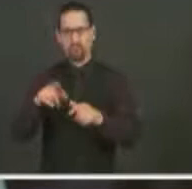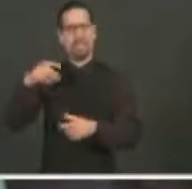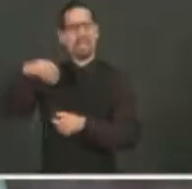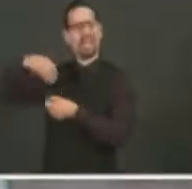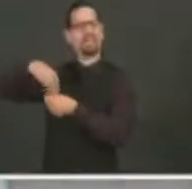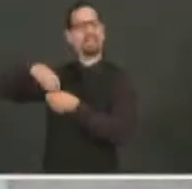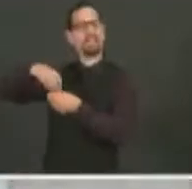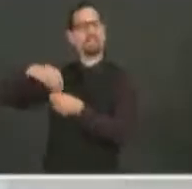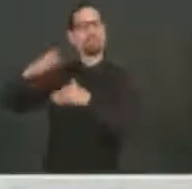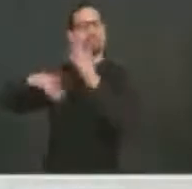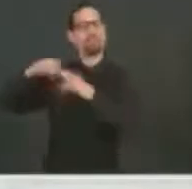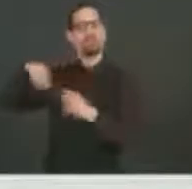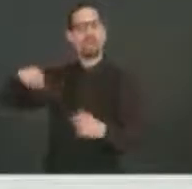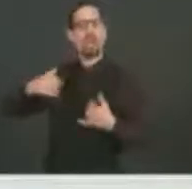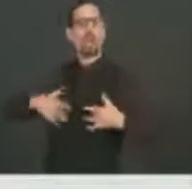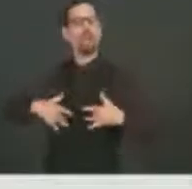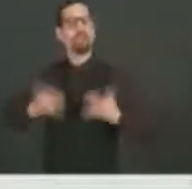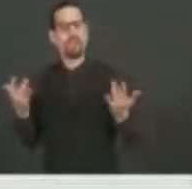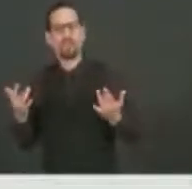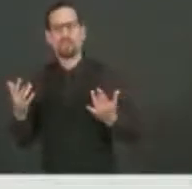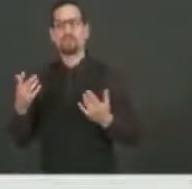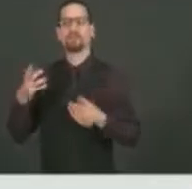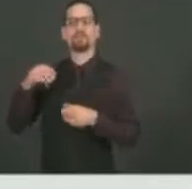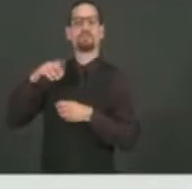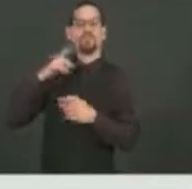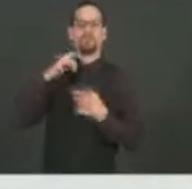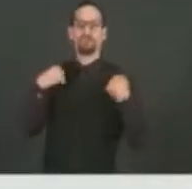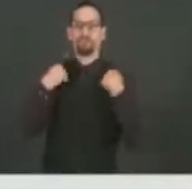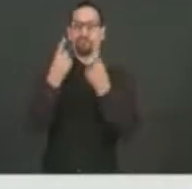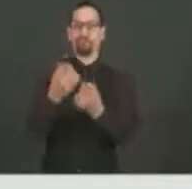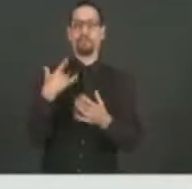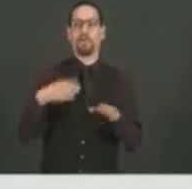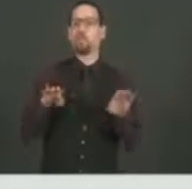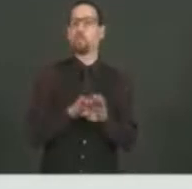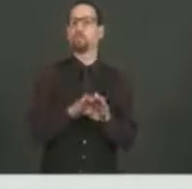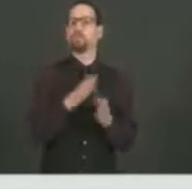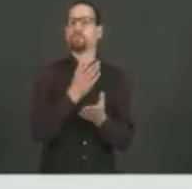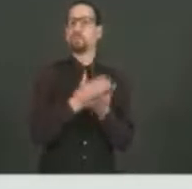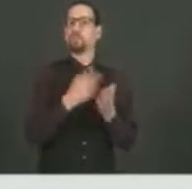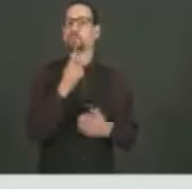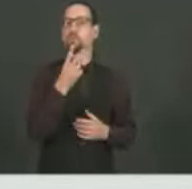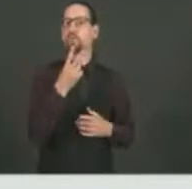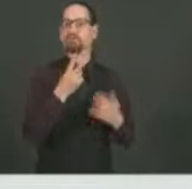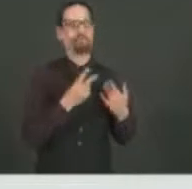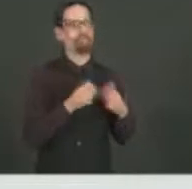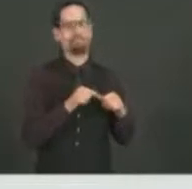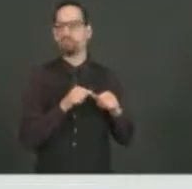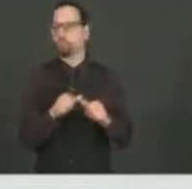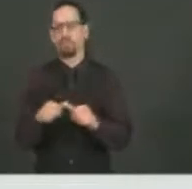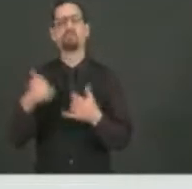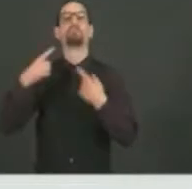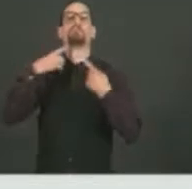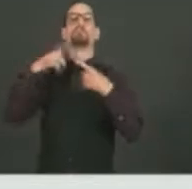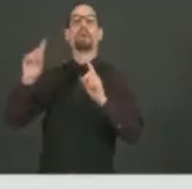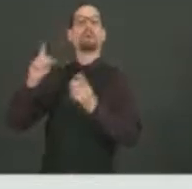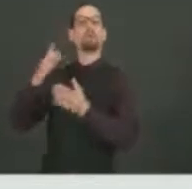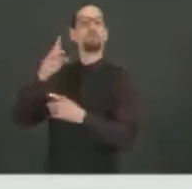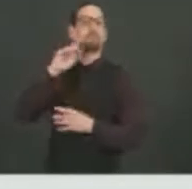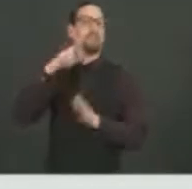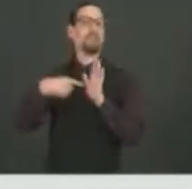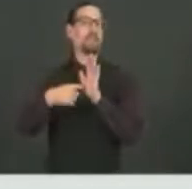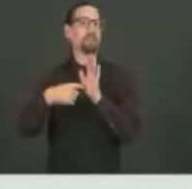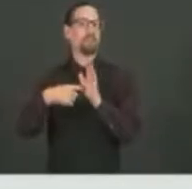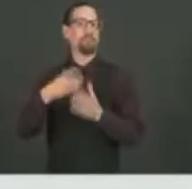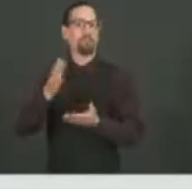venues that remain closed in phase 2 can reopen. So that would be like movie theaters,